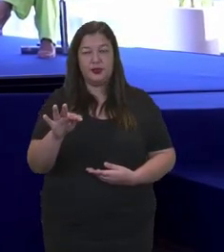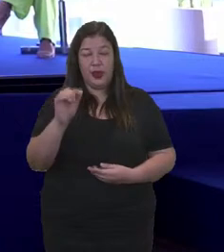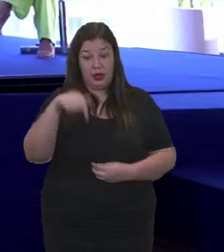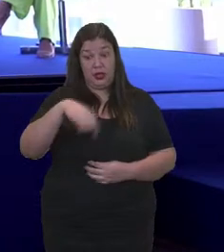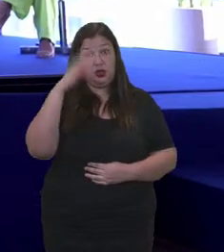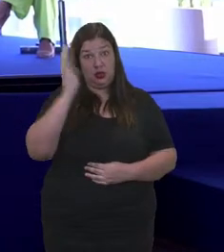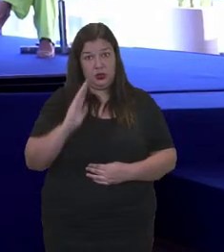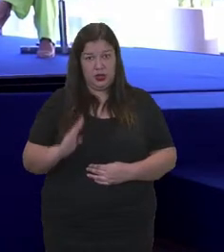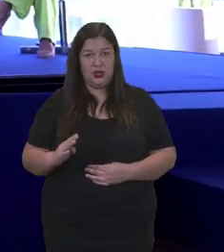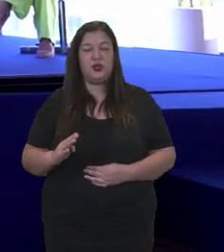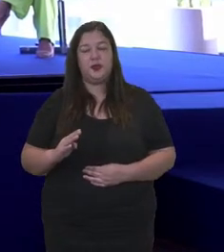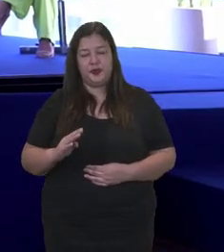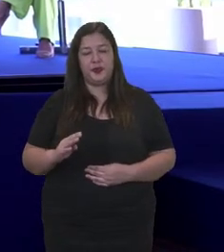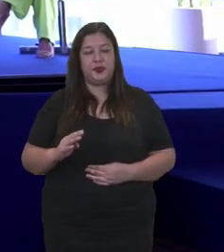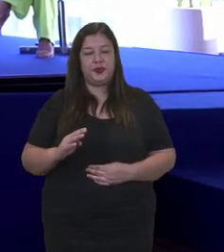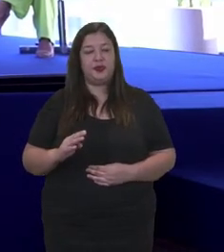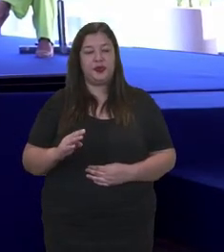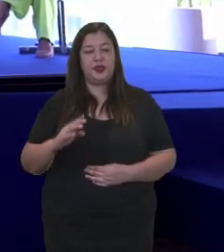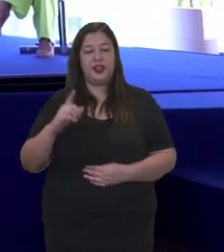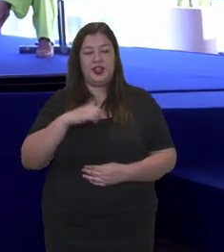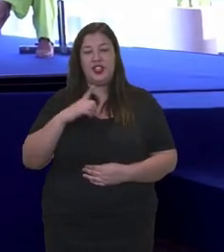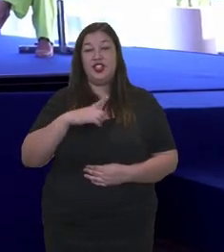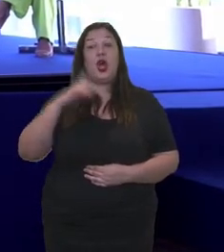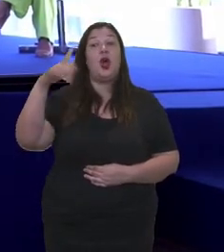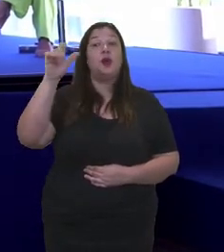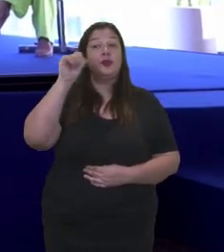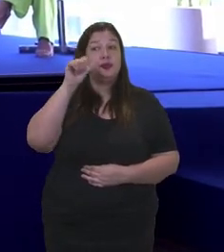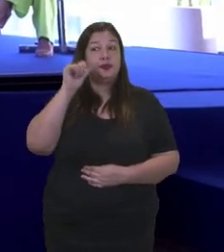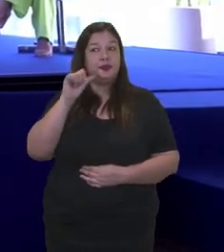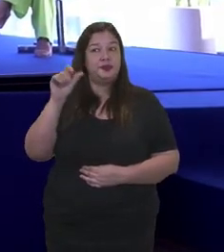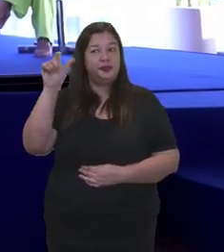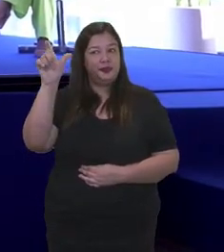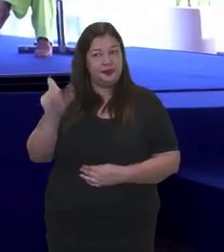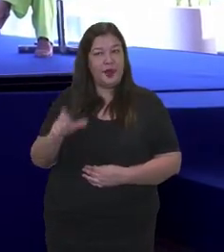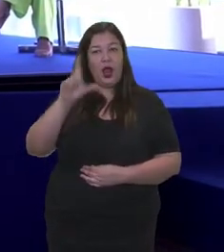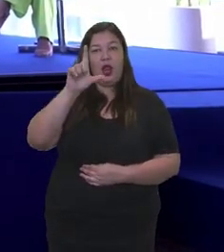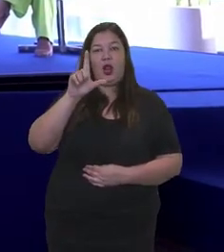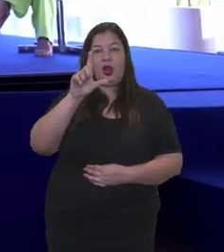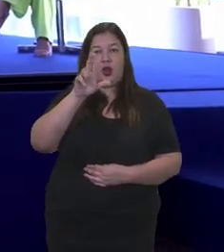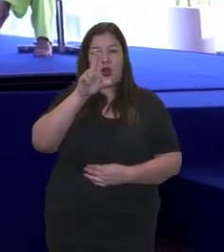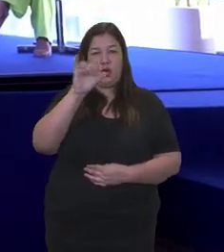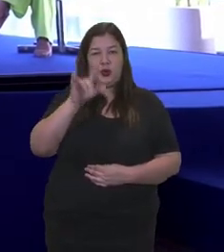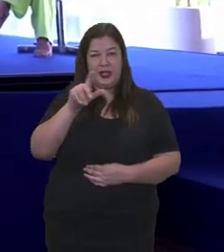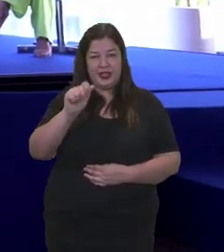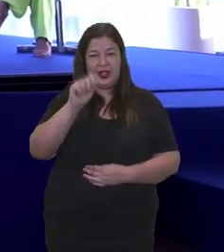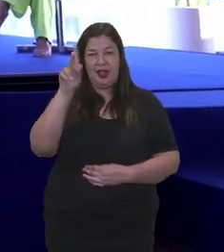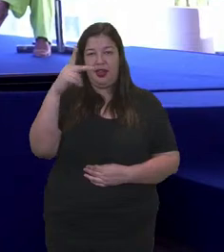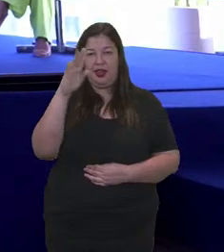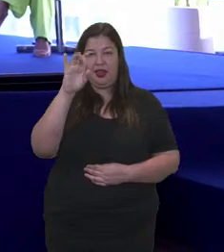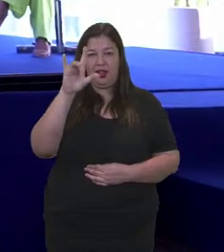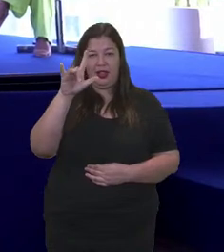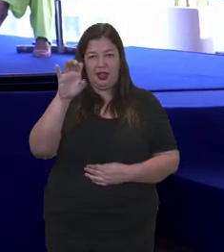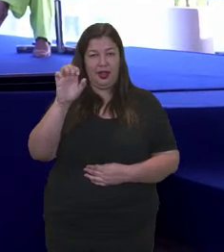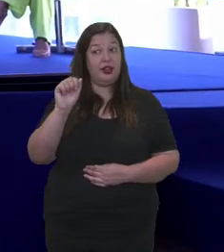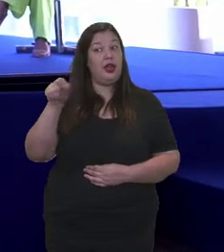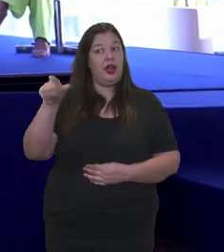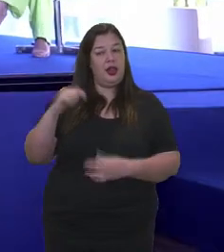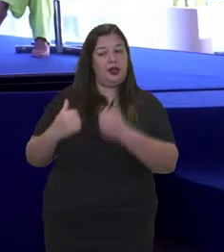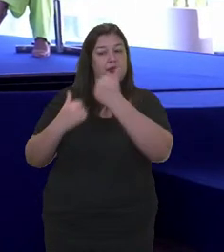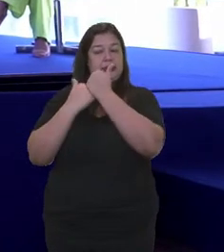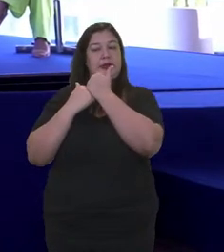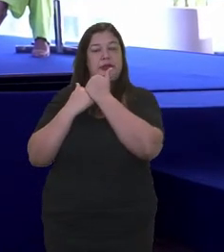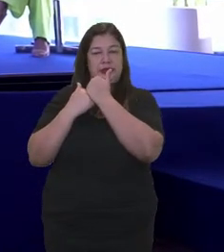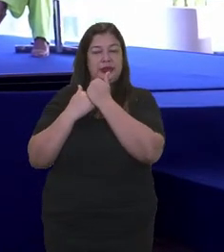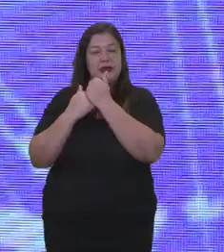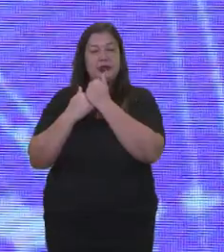Brazil. I was head of the board of UNICEF in Brazil. That was very funny because I was 2 years